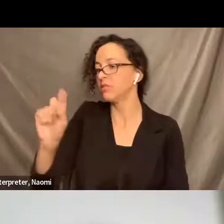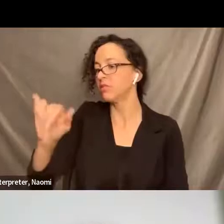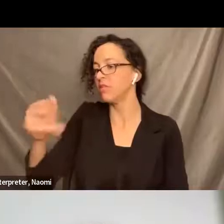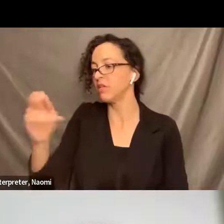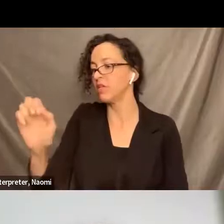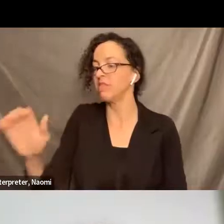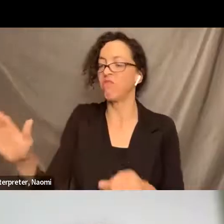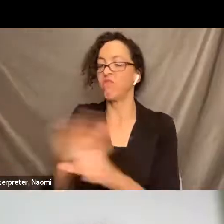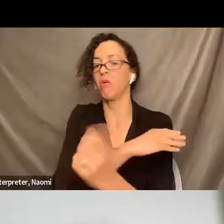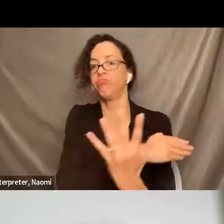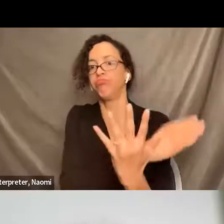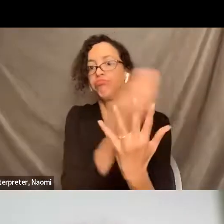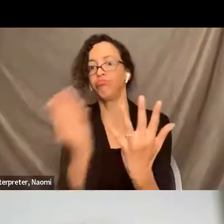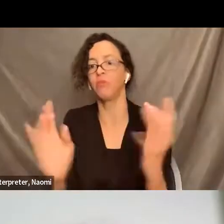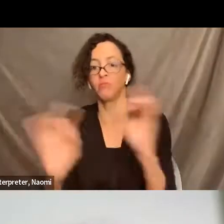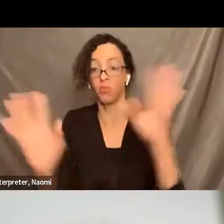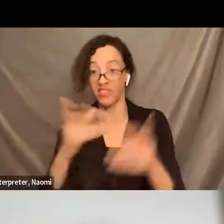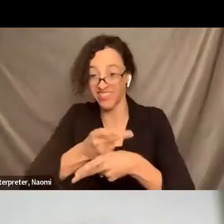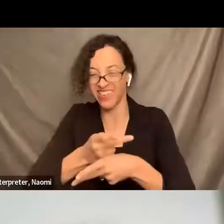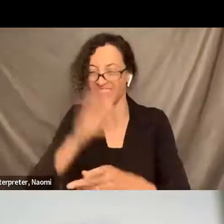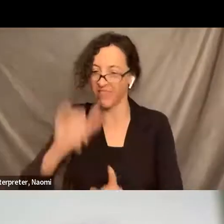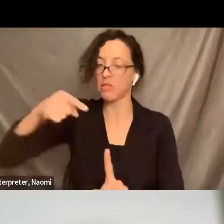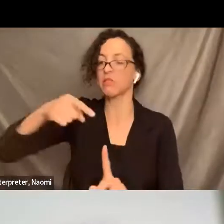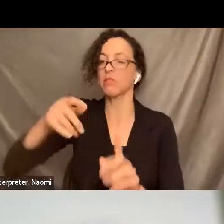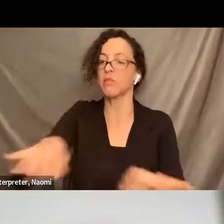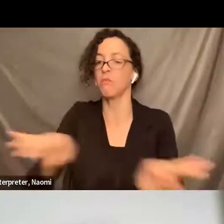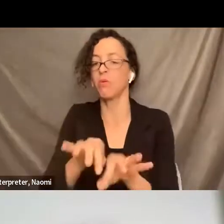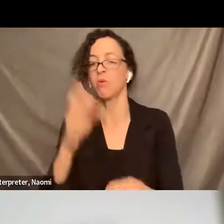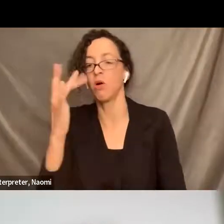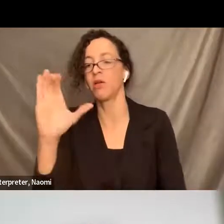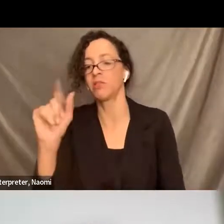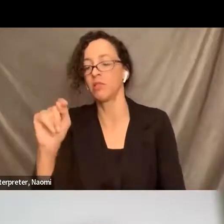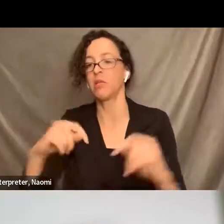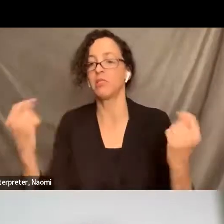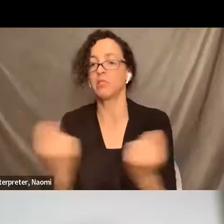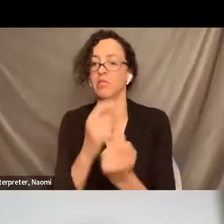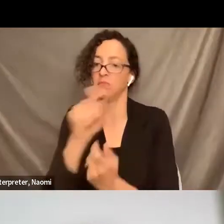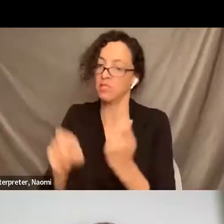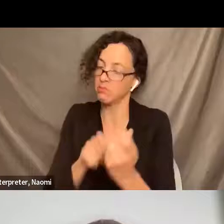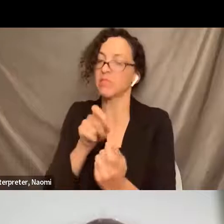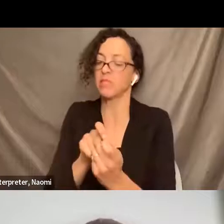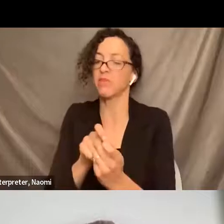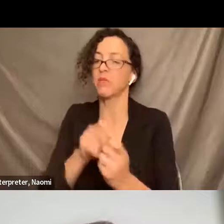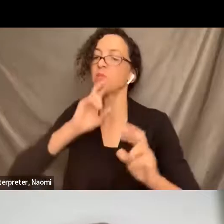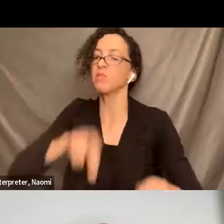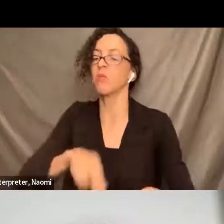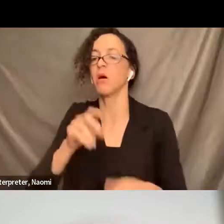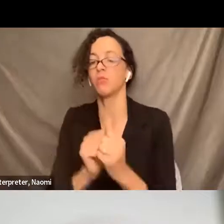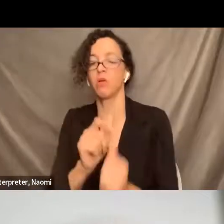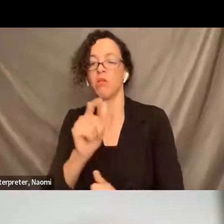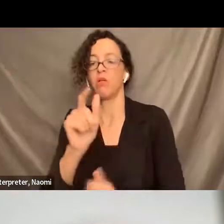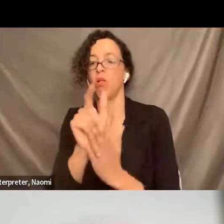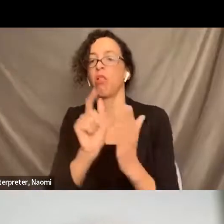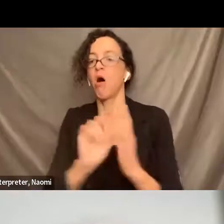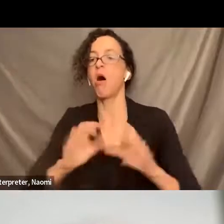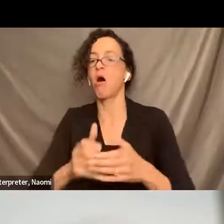of crisis care, that's what's important, because the CAT team specifically responds with law enforcement. And people